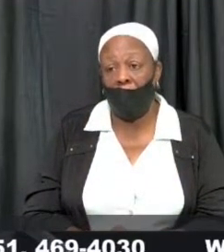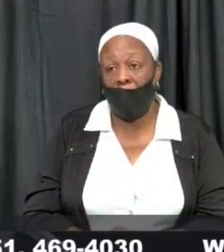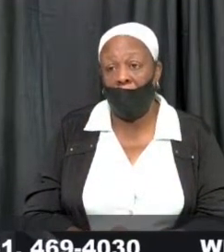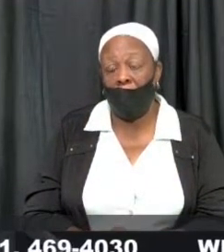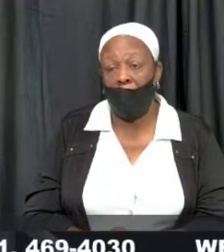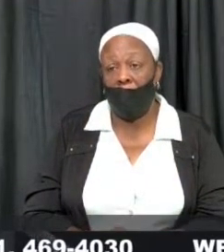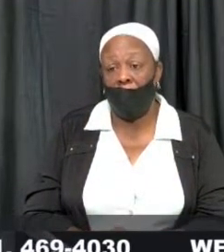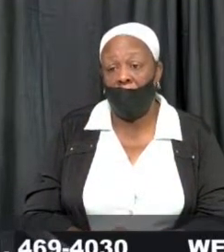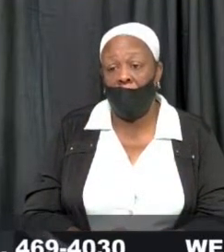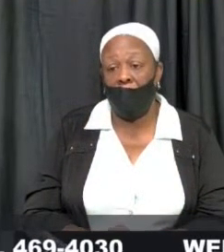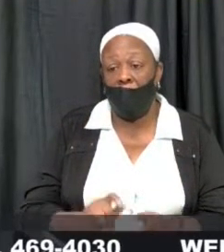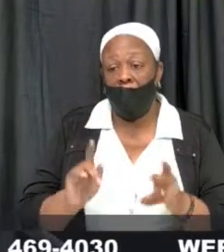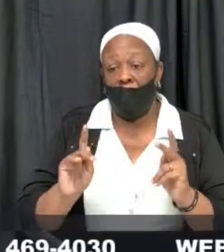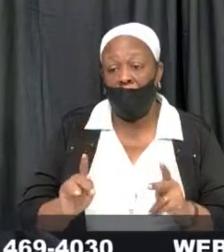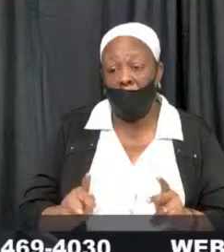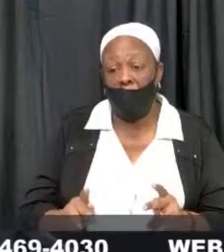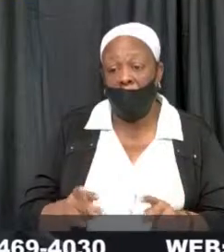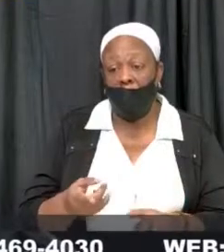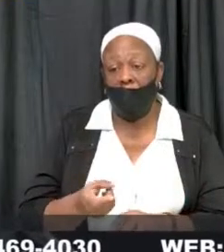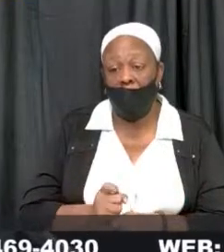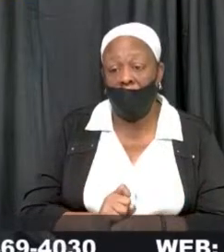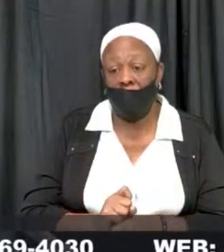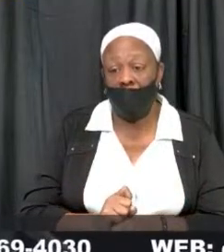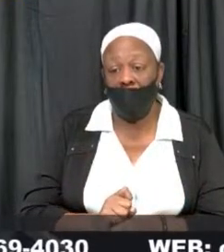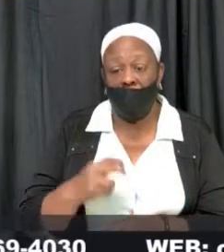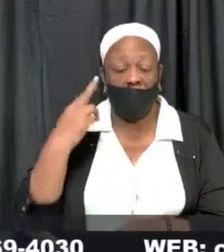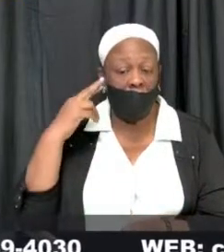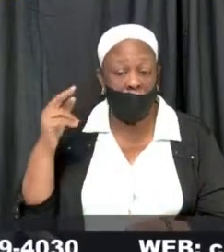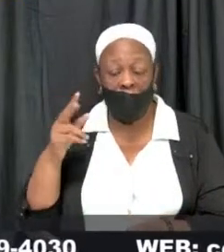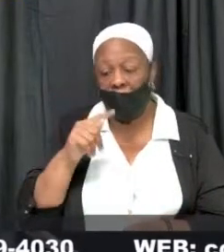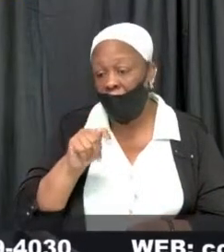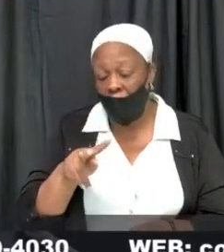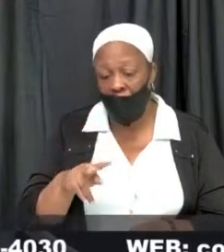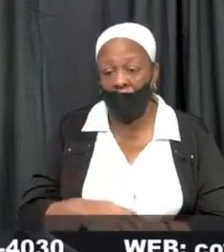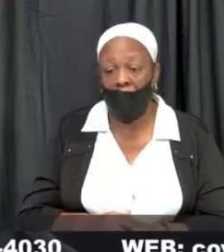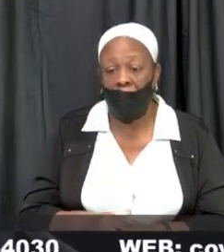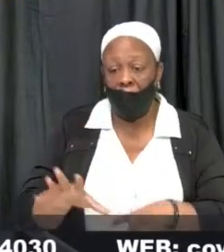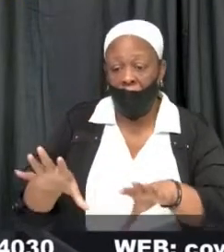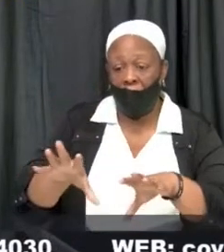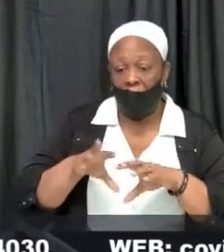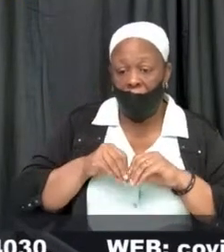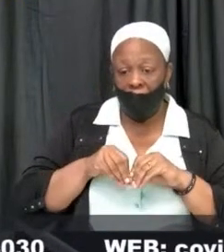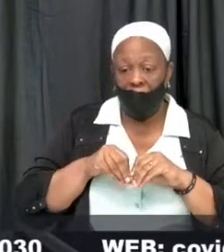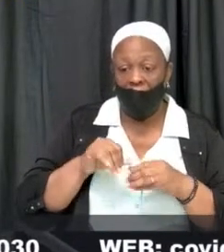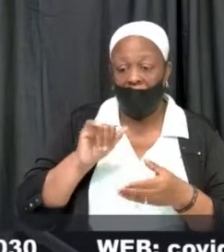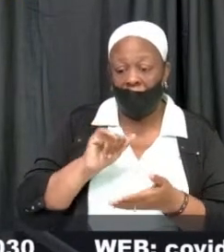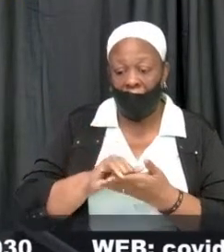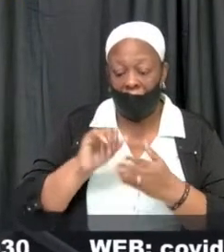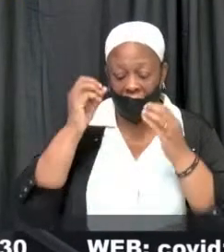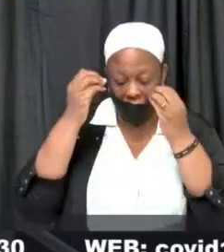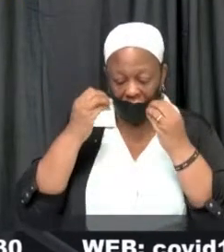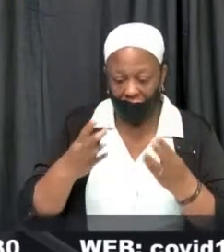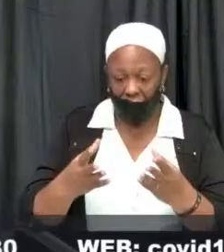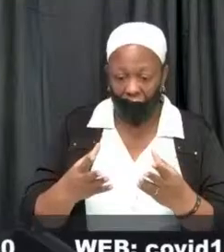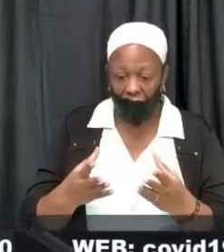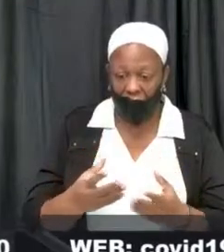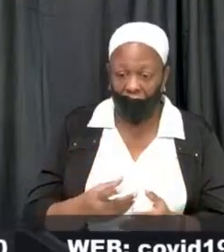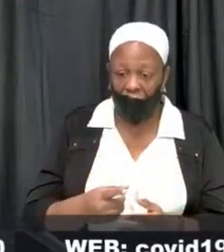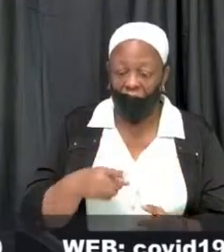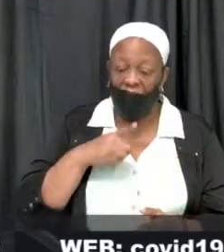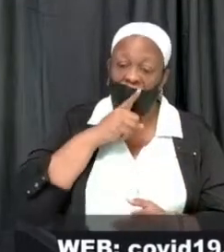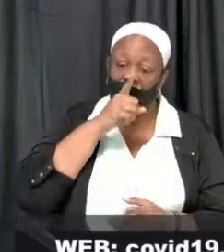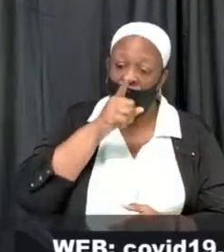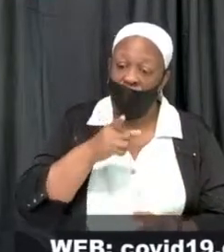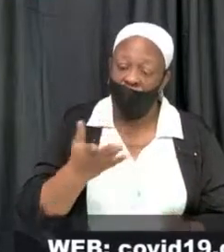local journalists should have accepted this blog as credible and